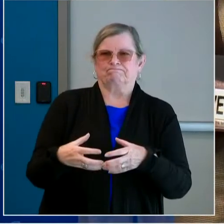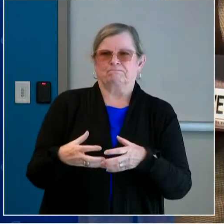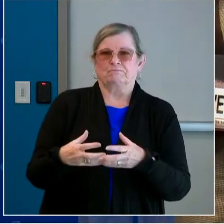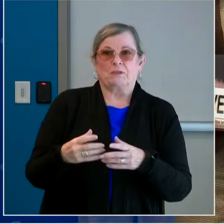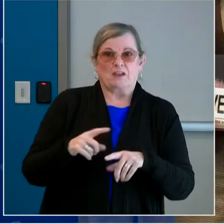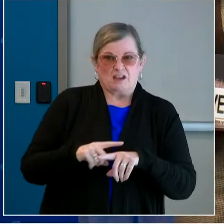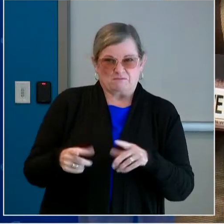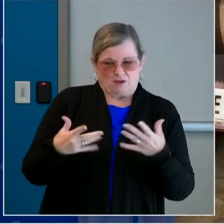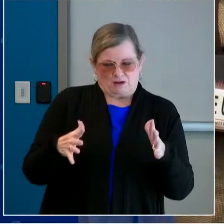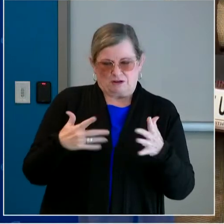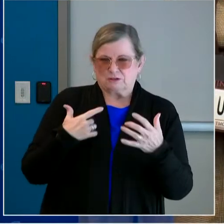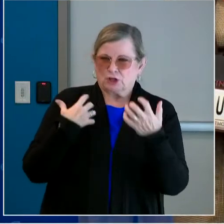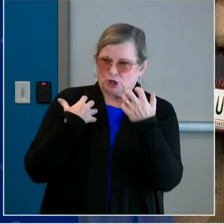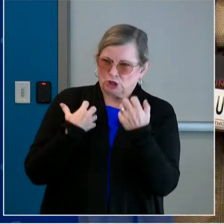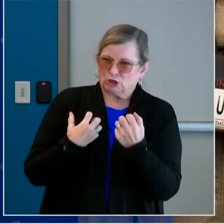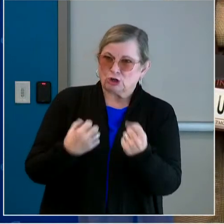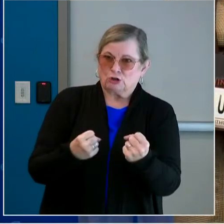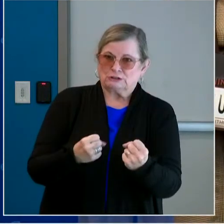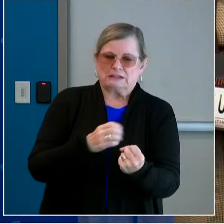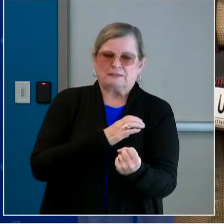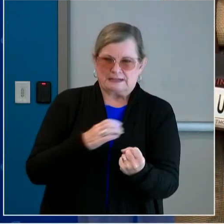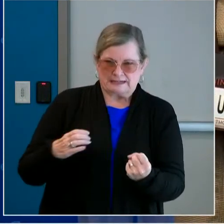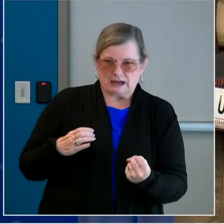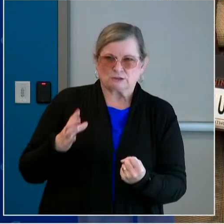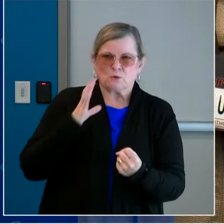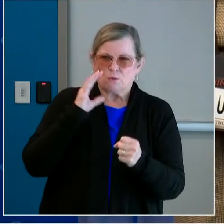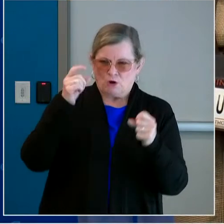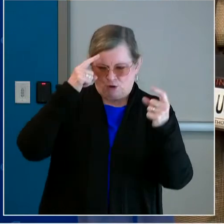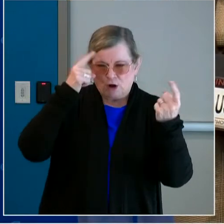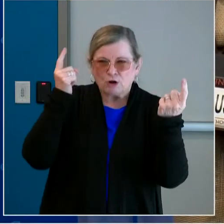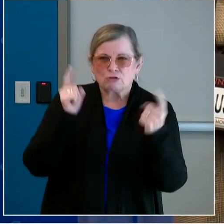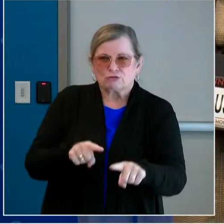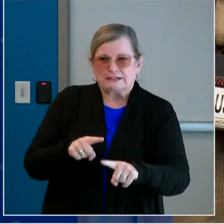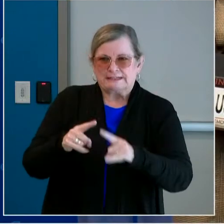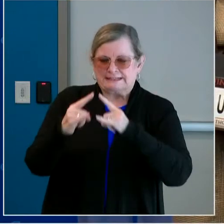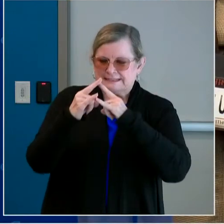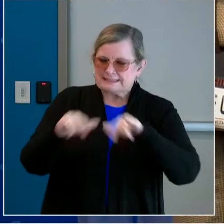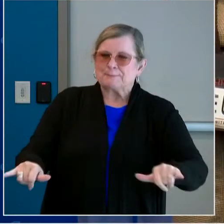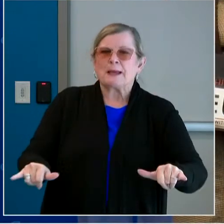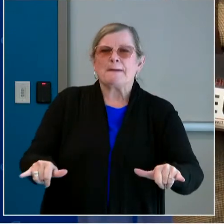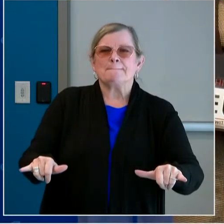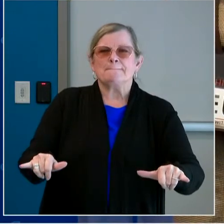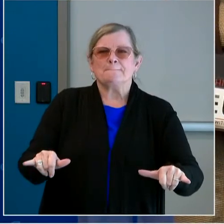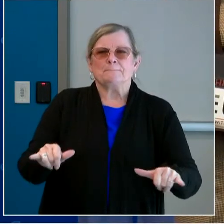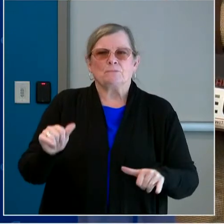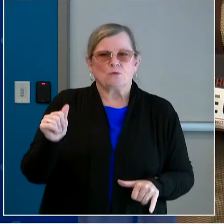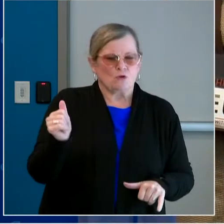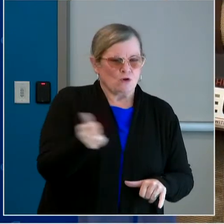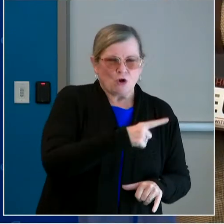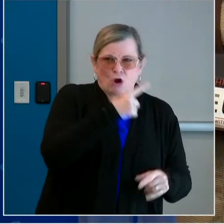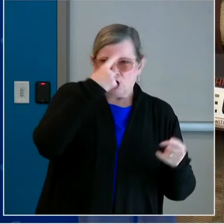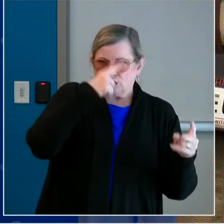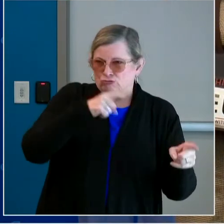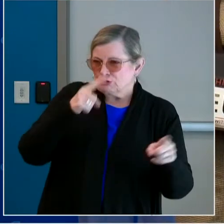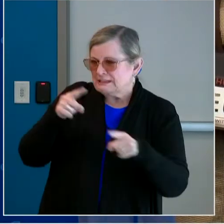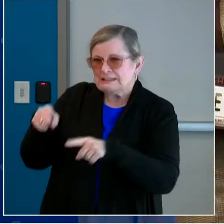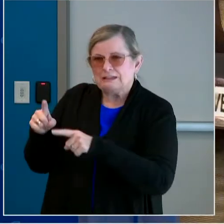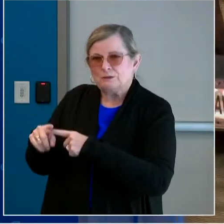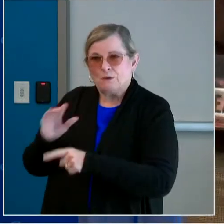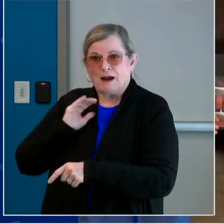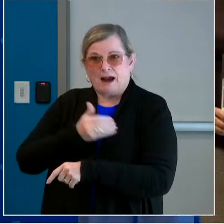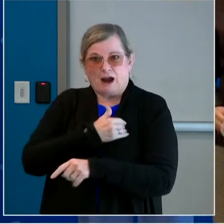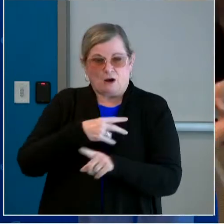that the council is unanimous, that the government is unanimous in our view toward what the Supreme Court might do. Thank